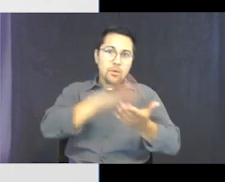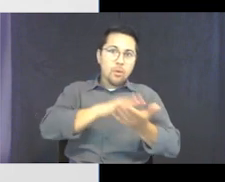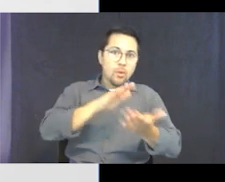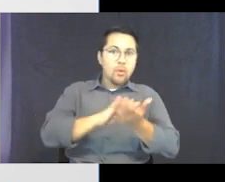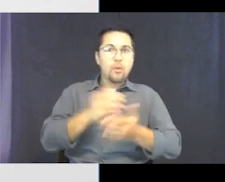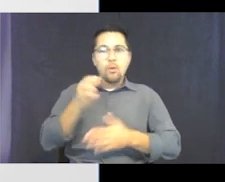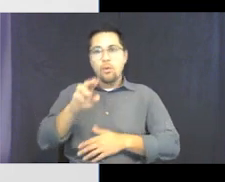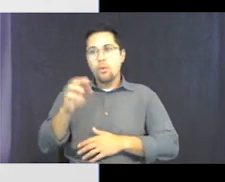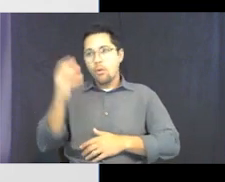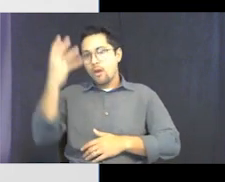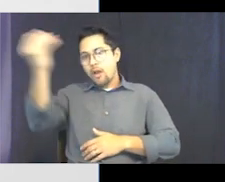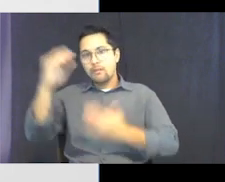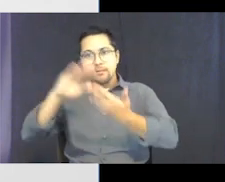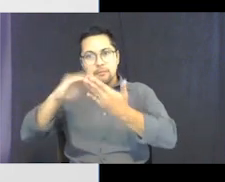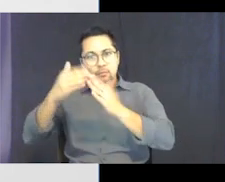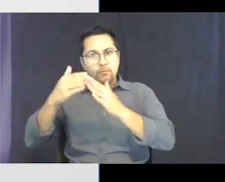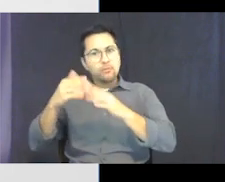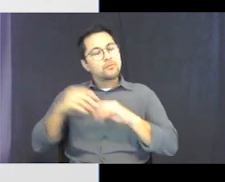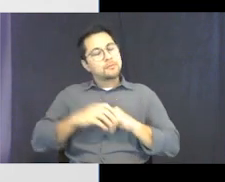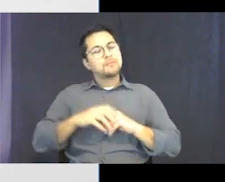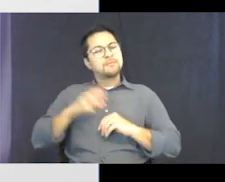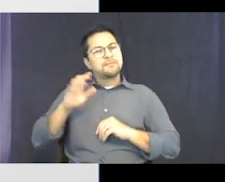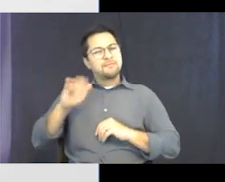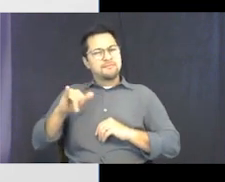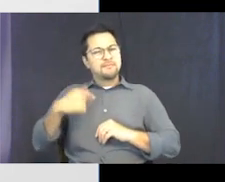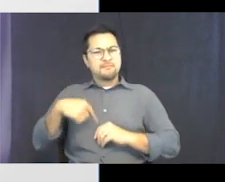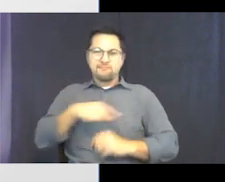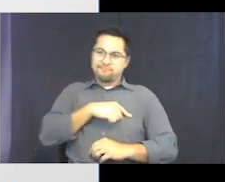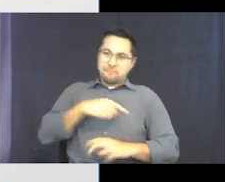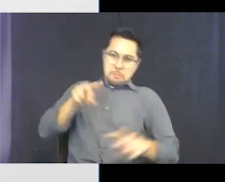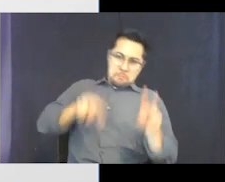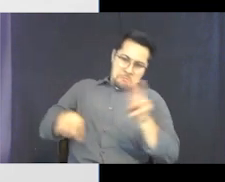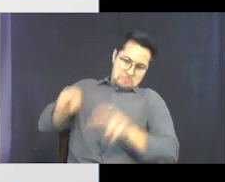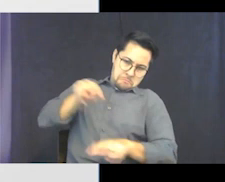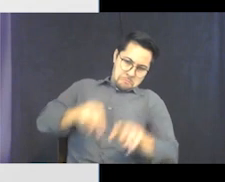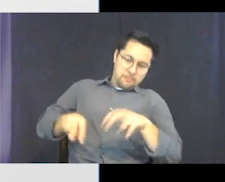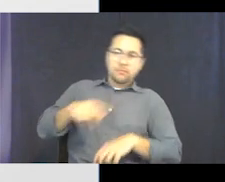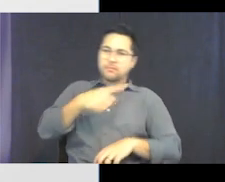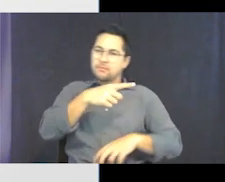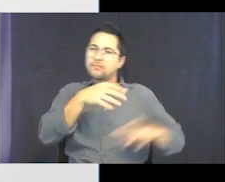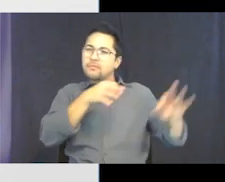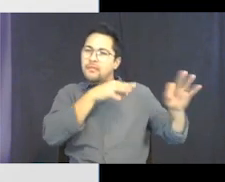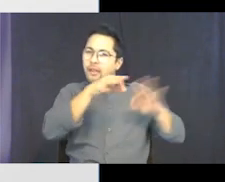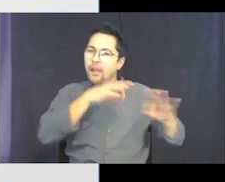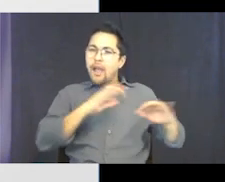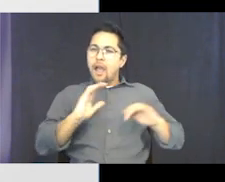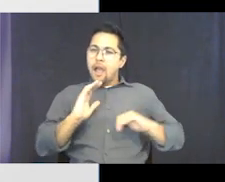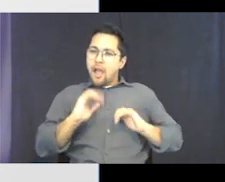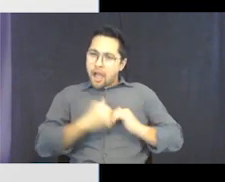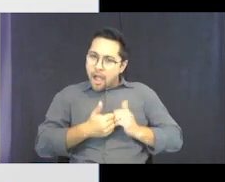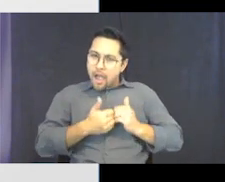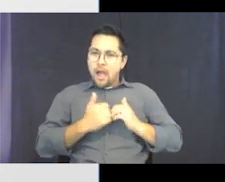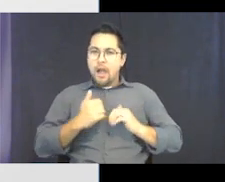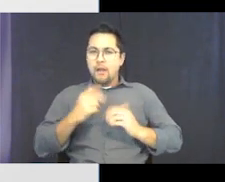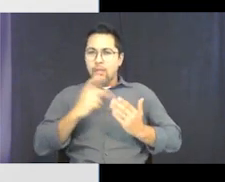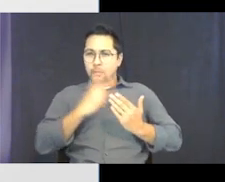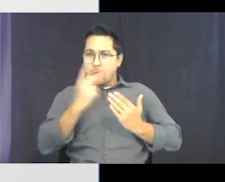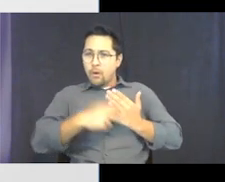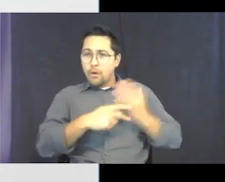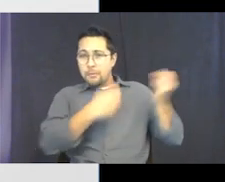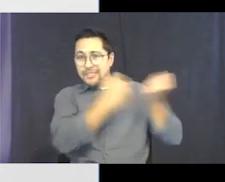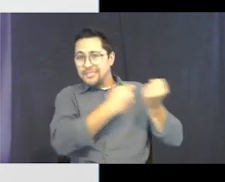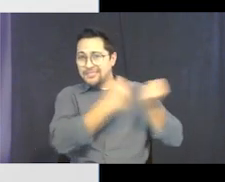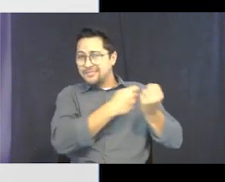in the community population. So this kind of describes how our programs are funded. So it's